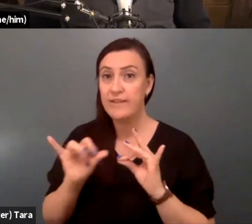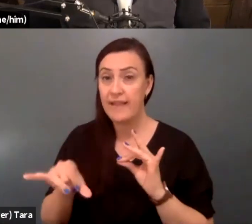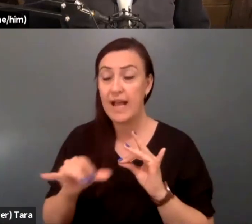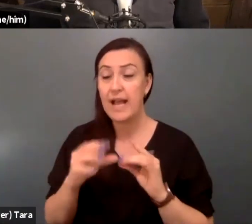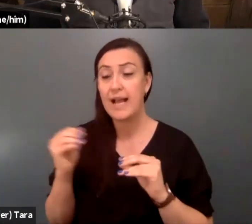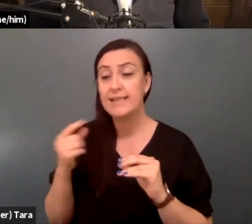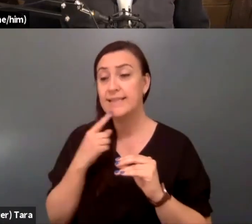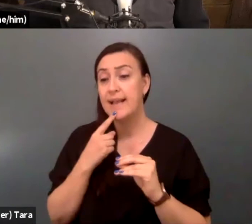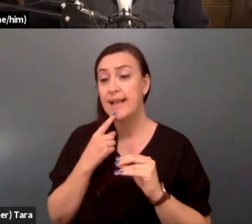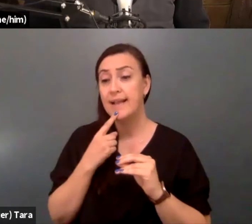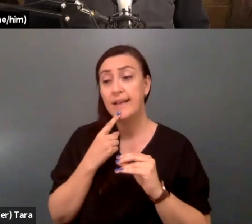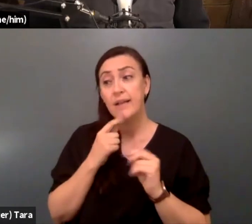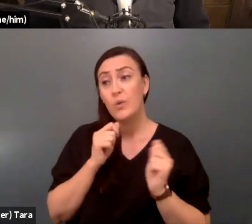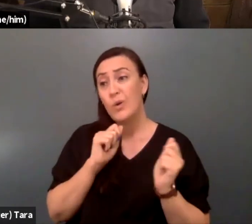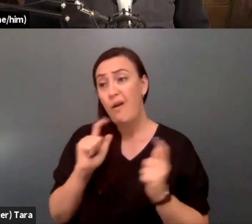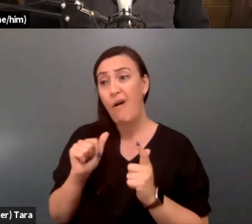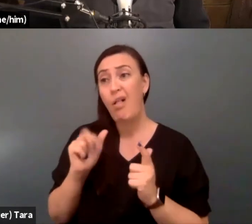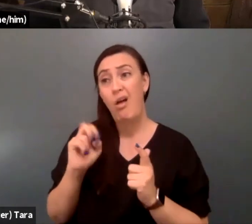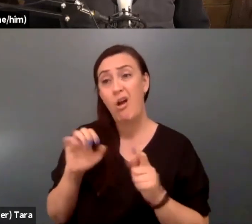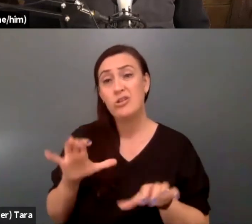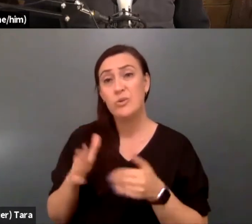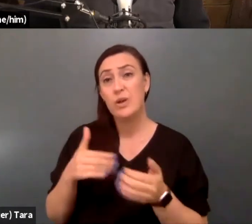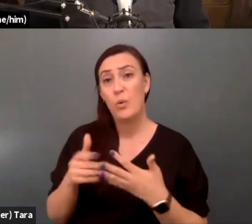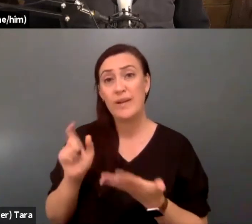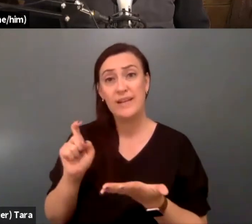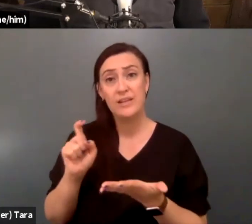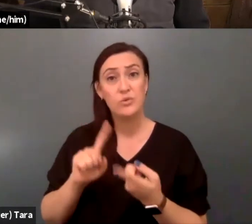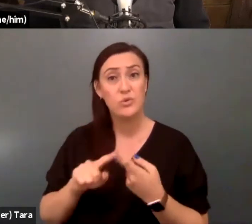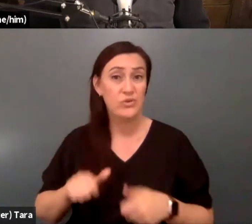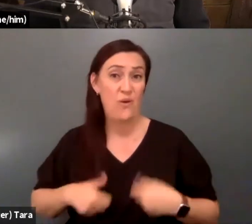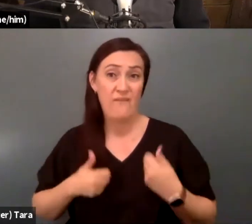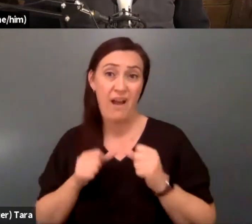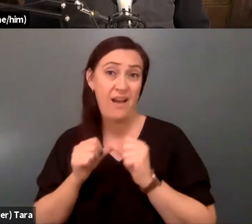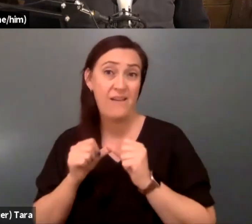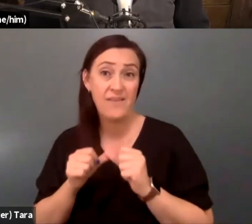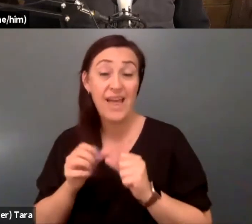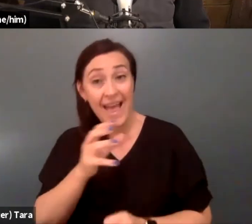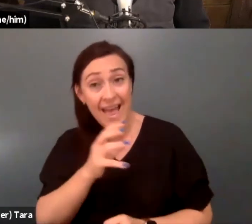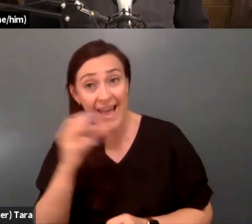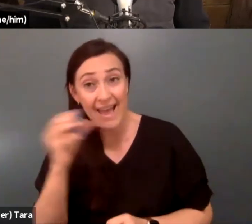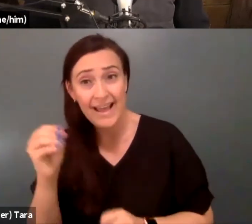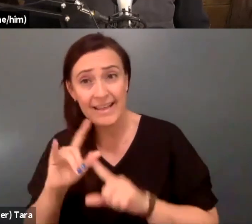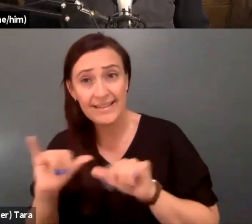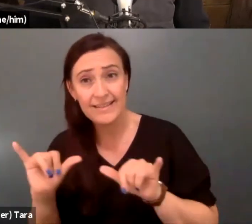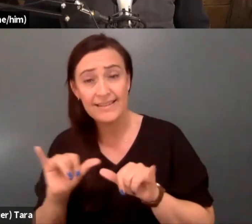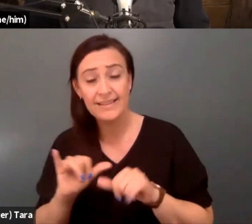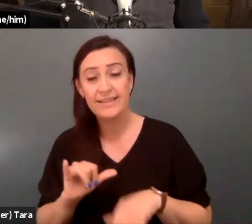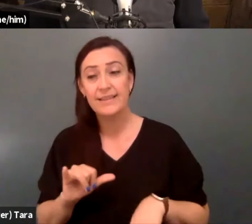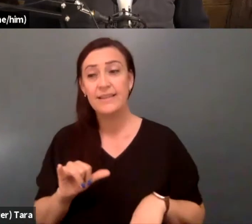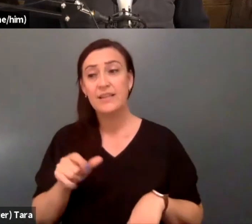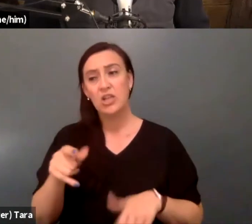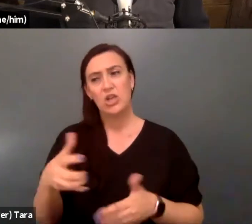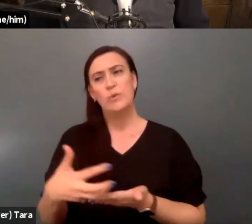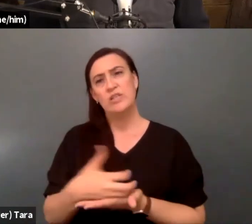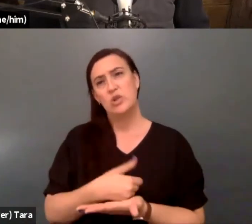that we all are doing what we need to do to survive, and you